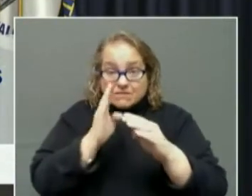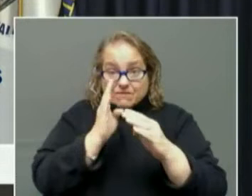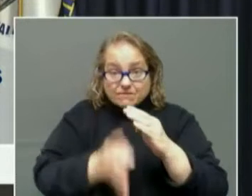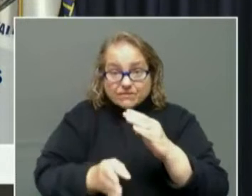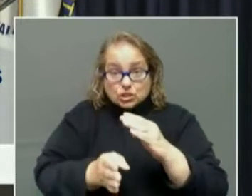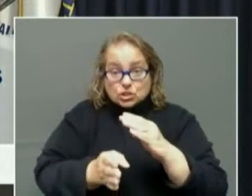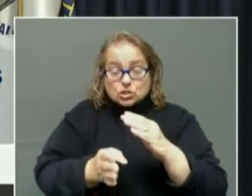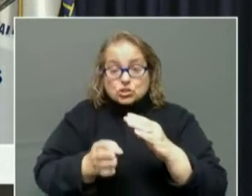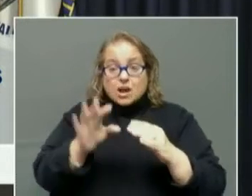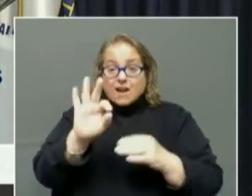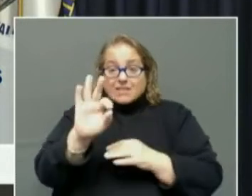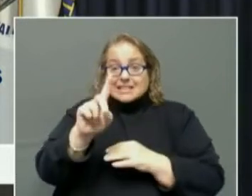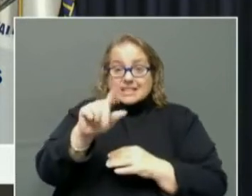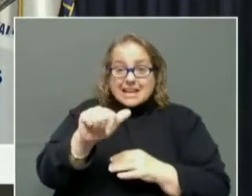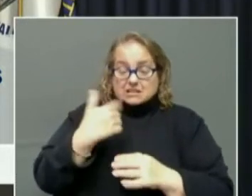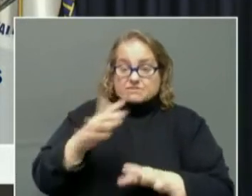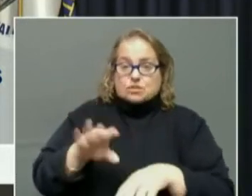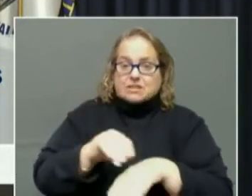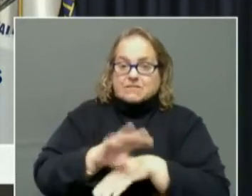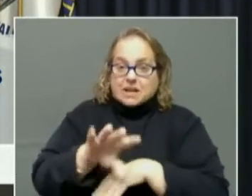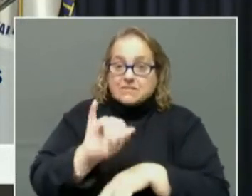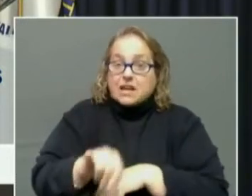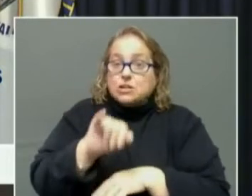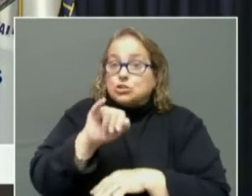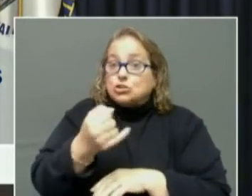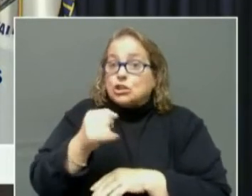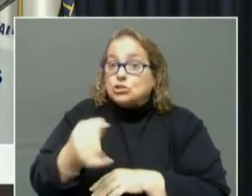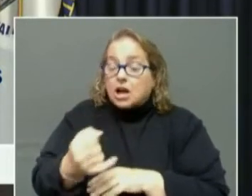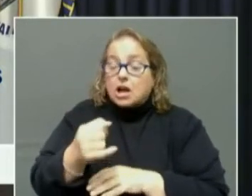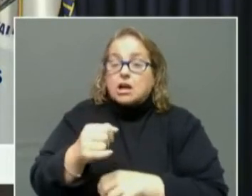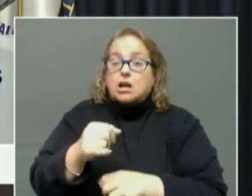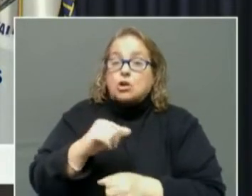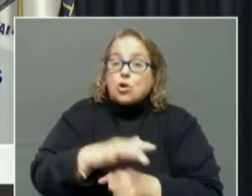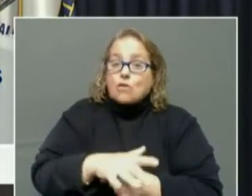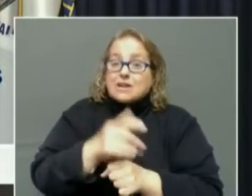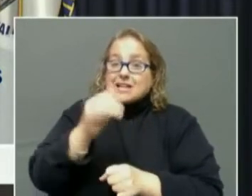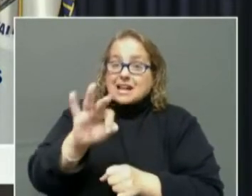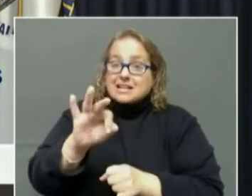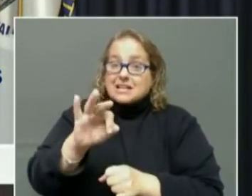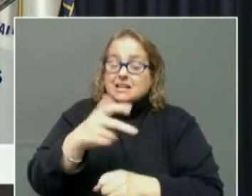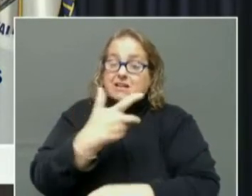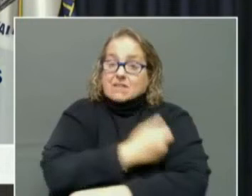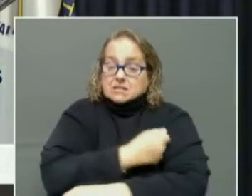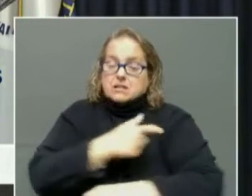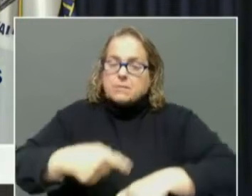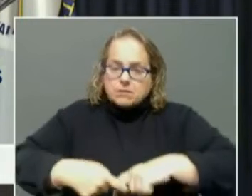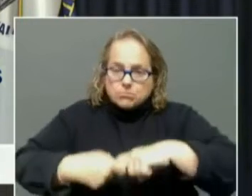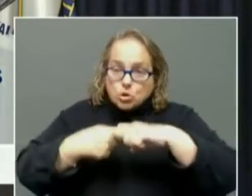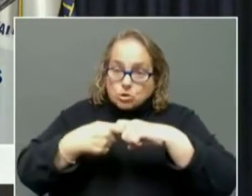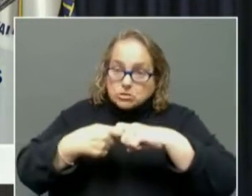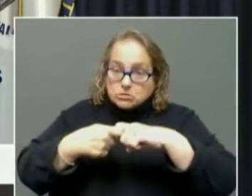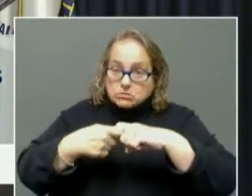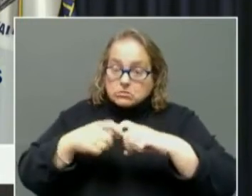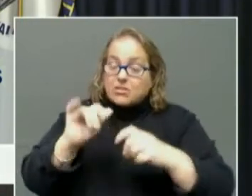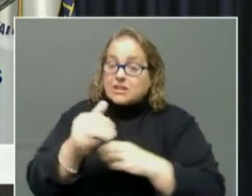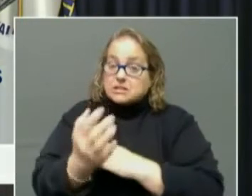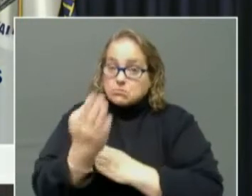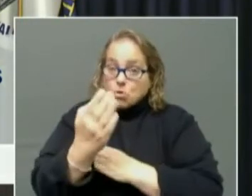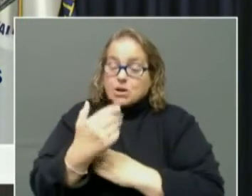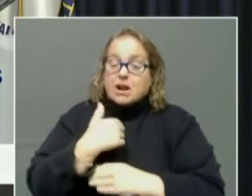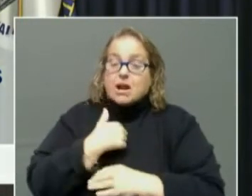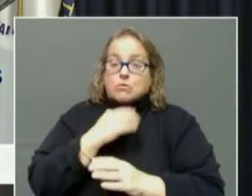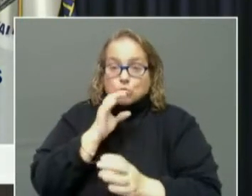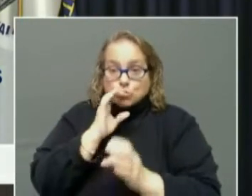the FDA has advised that J&J COVID-19 vaccine administrations be paused. This morning, I have communicated